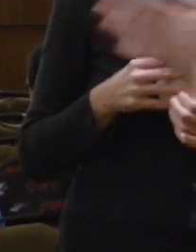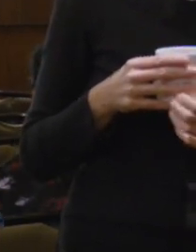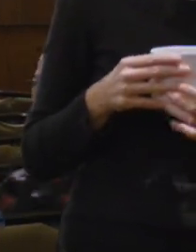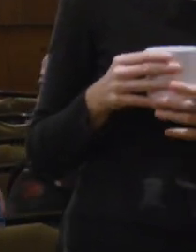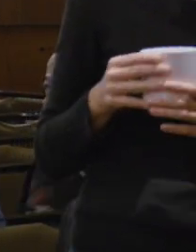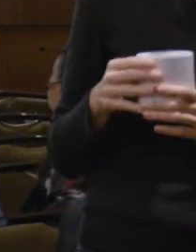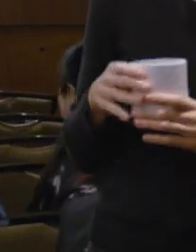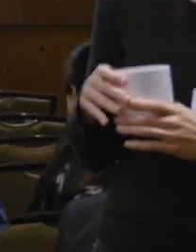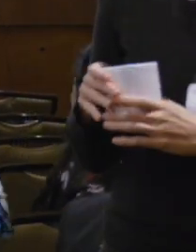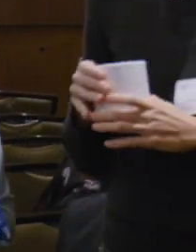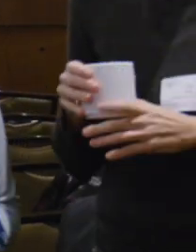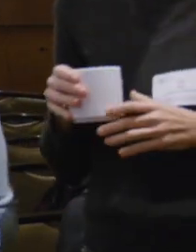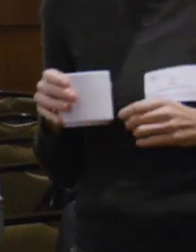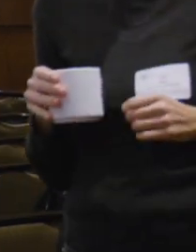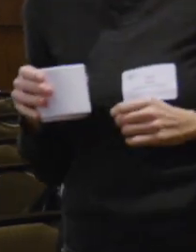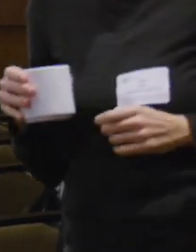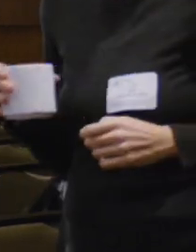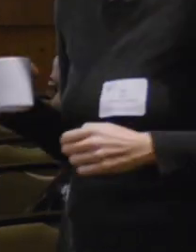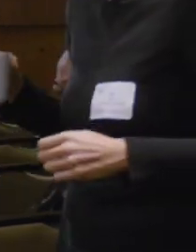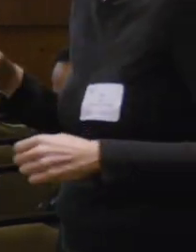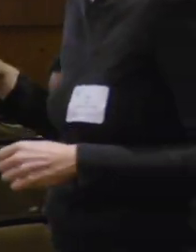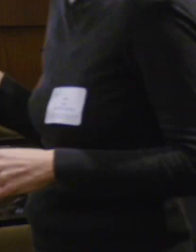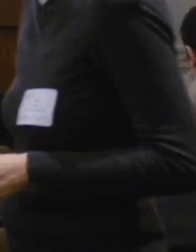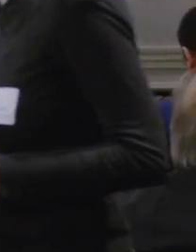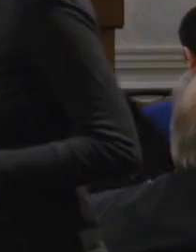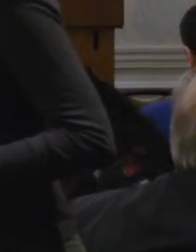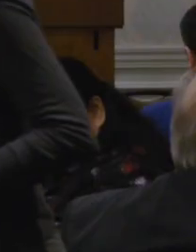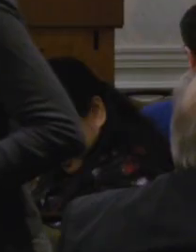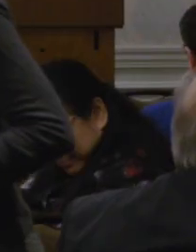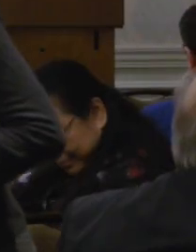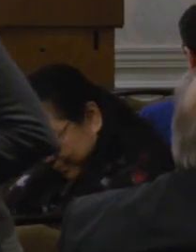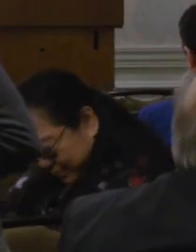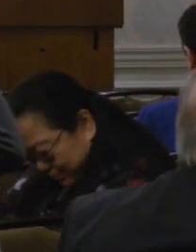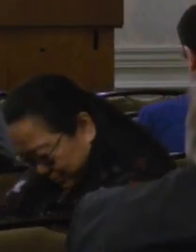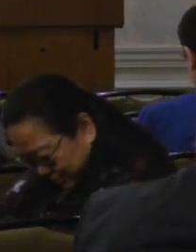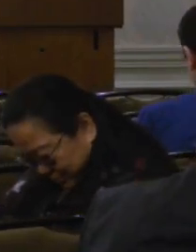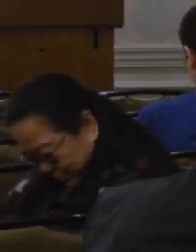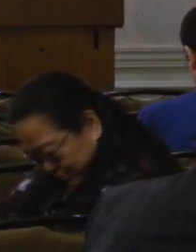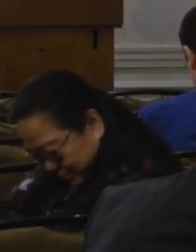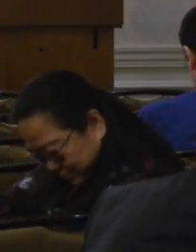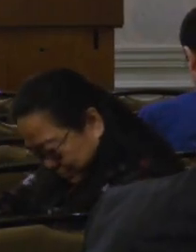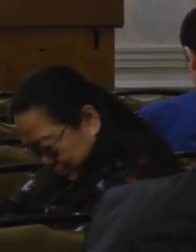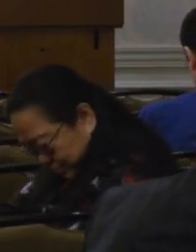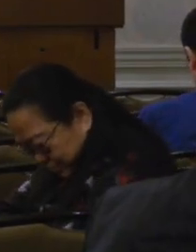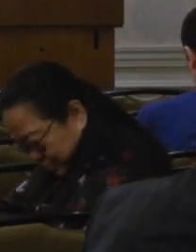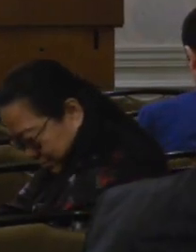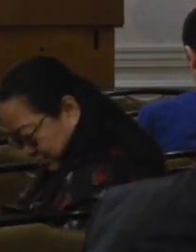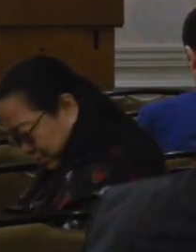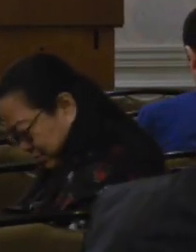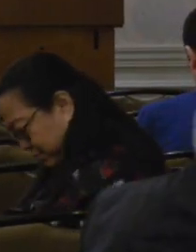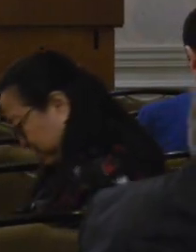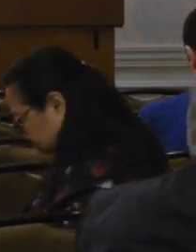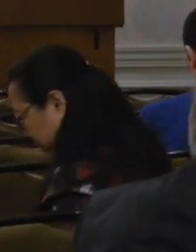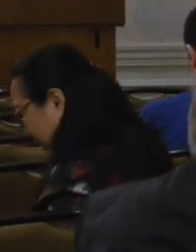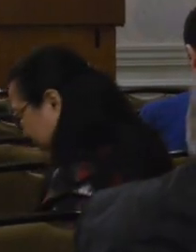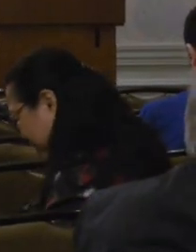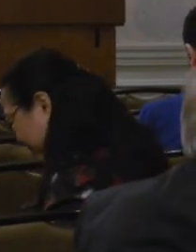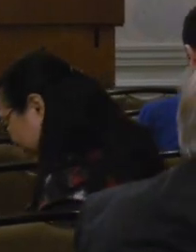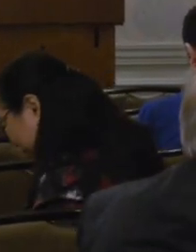everyone. Thank you all for joining us. If you don't mind grabbing a seat so we can get started. Thank you.